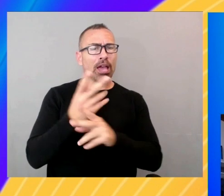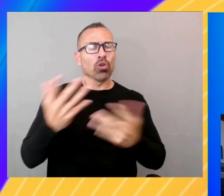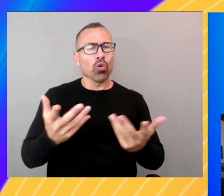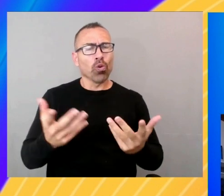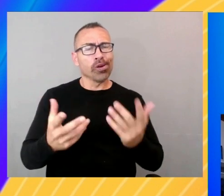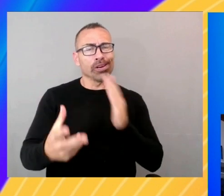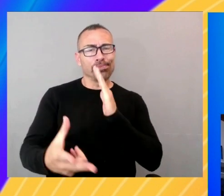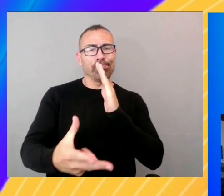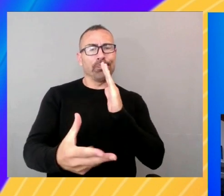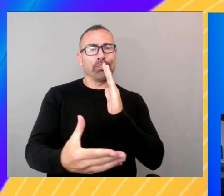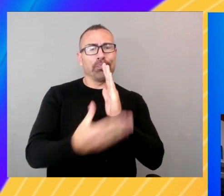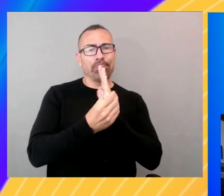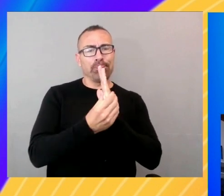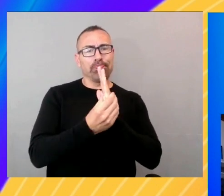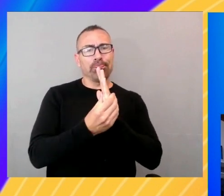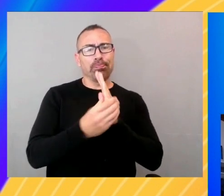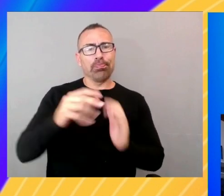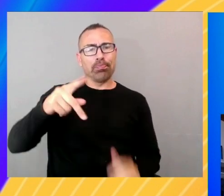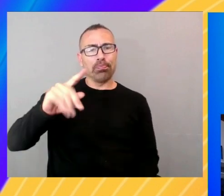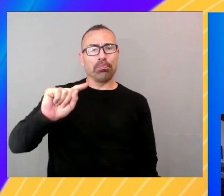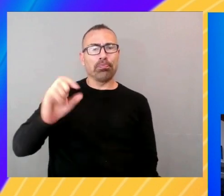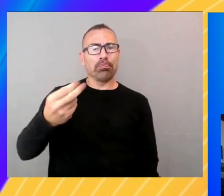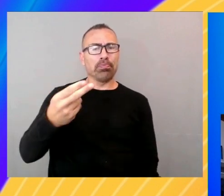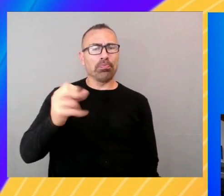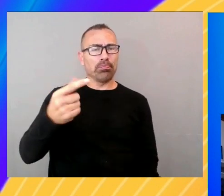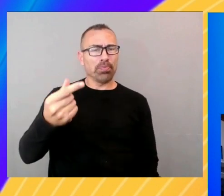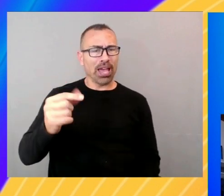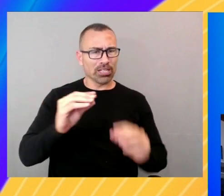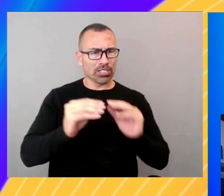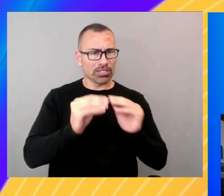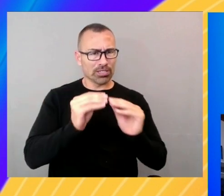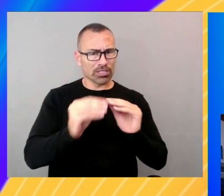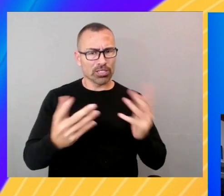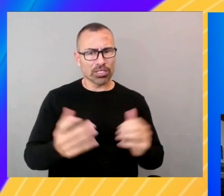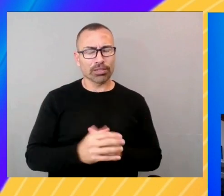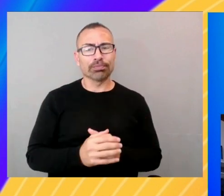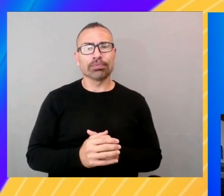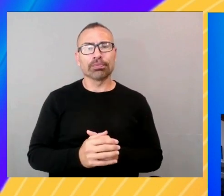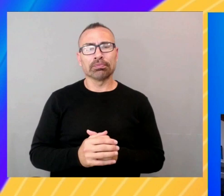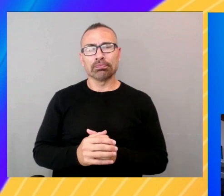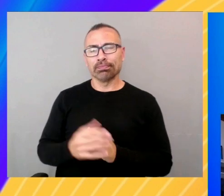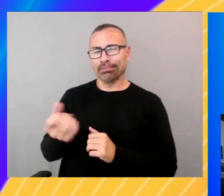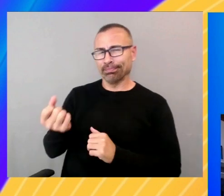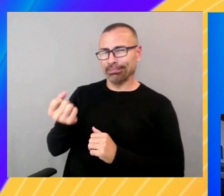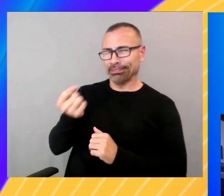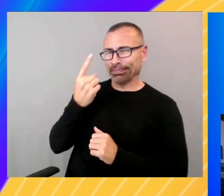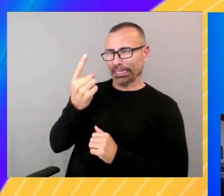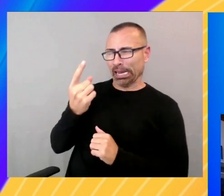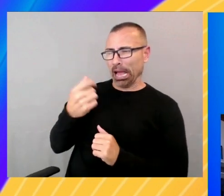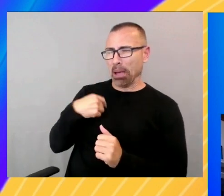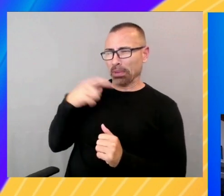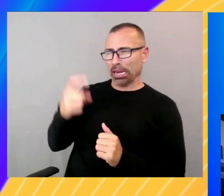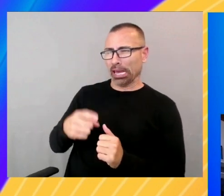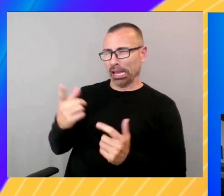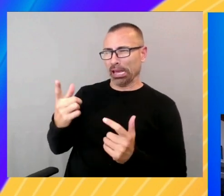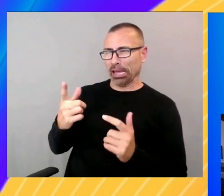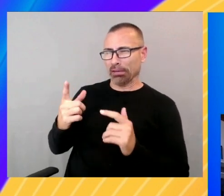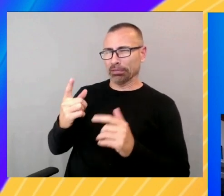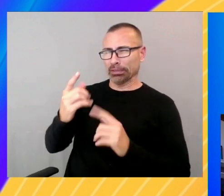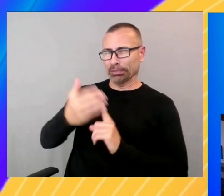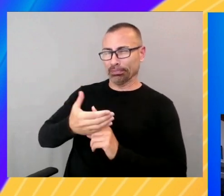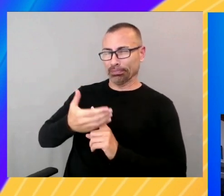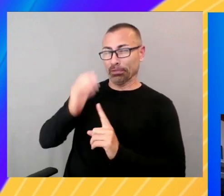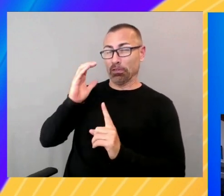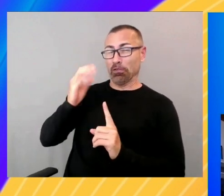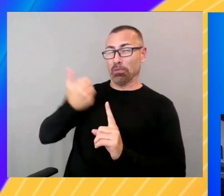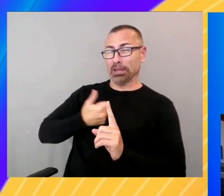well. Gotcha. Okay, so I'm going to have to reveal myself as a complete noob. So I have a background in quantum